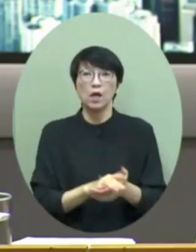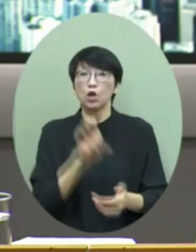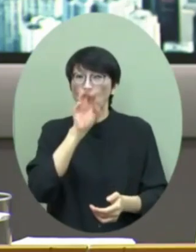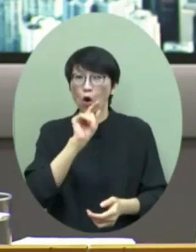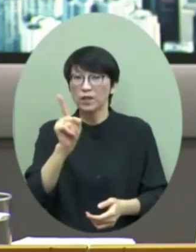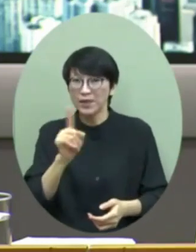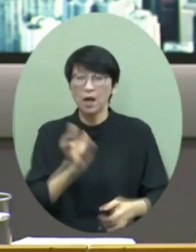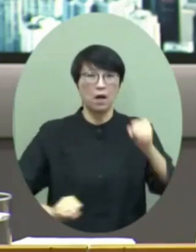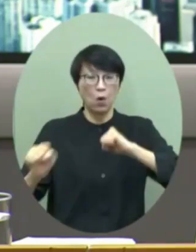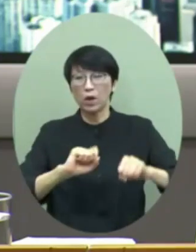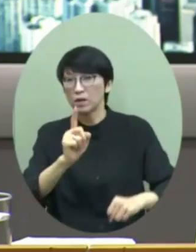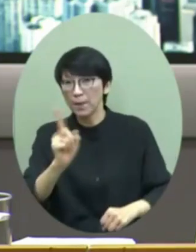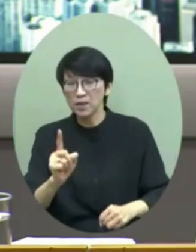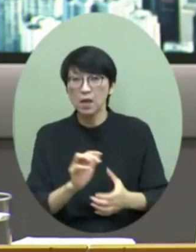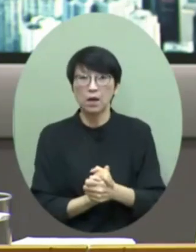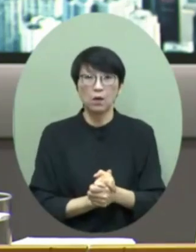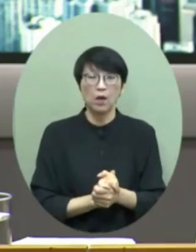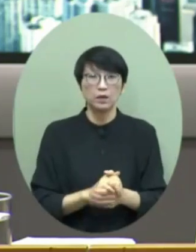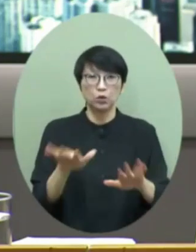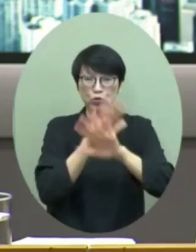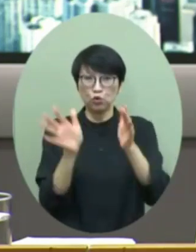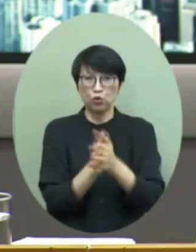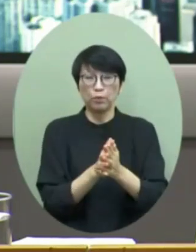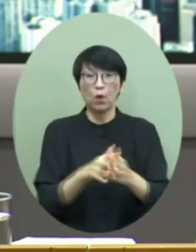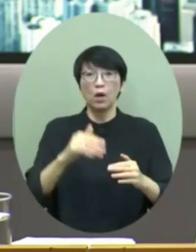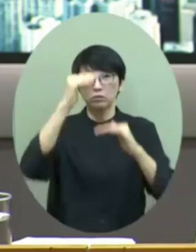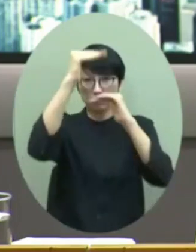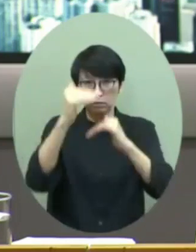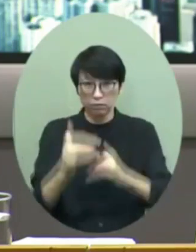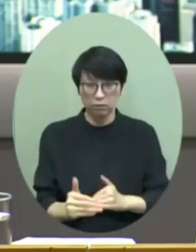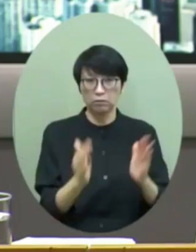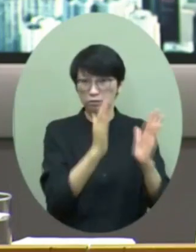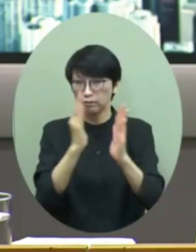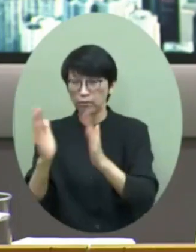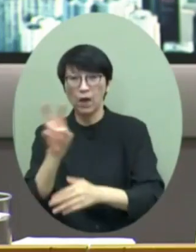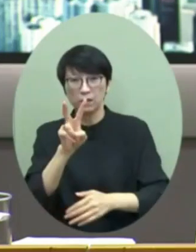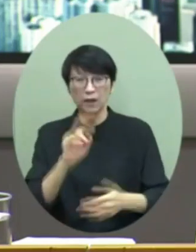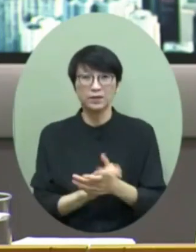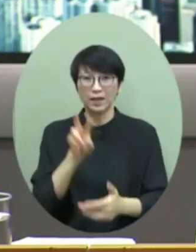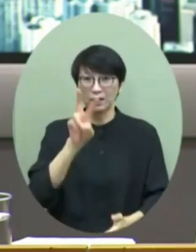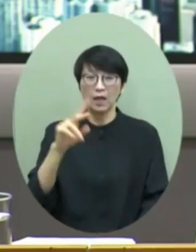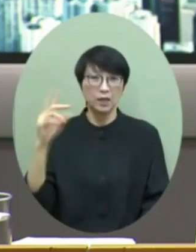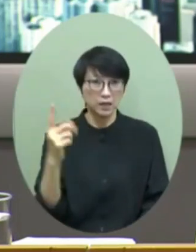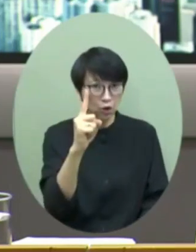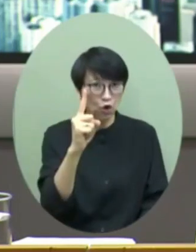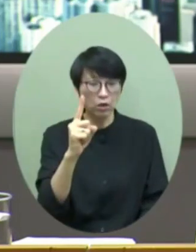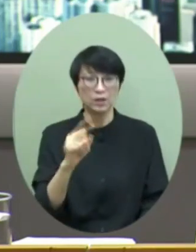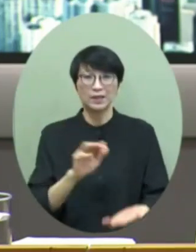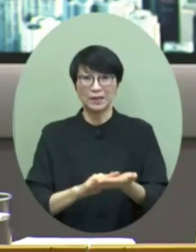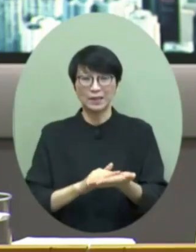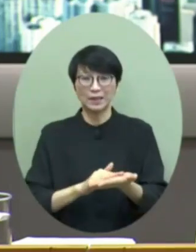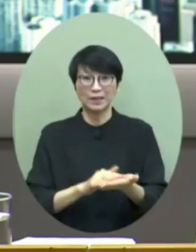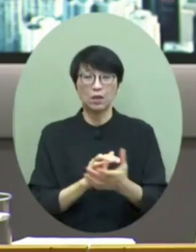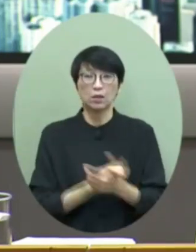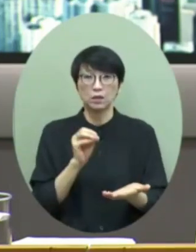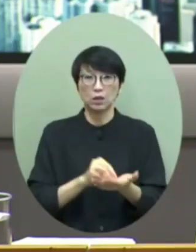look at one single act. We have to consider in total the speech and also the acts and take everything